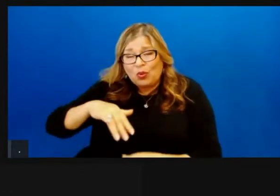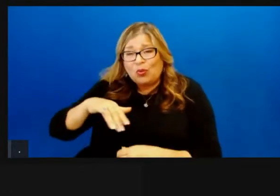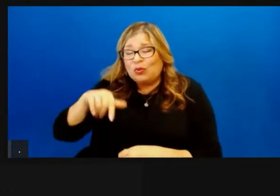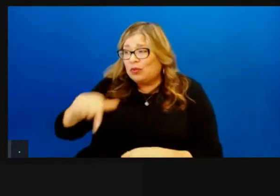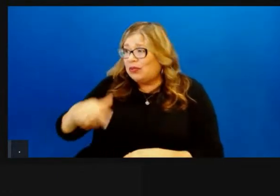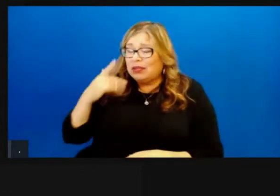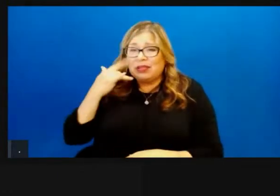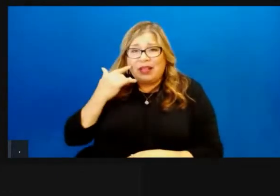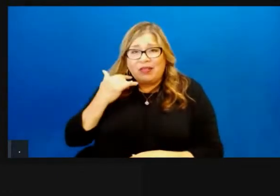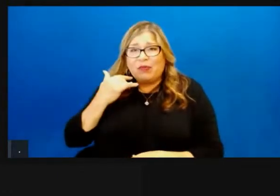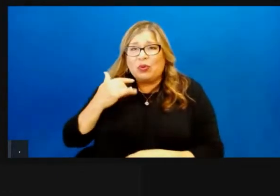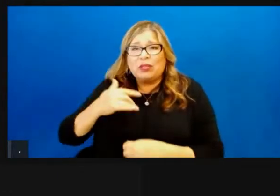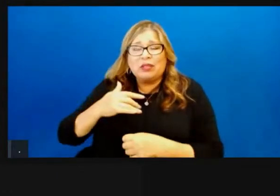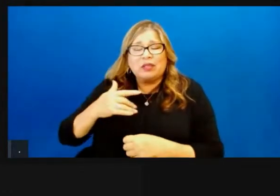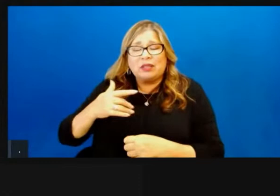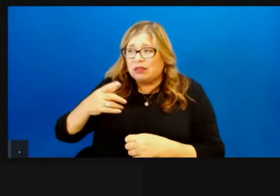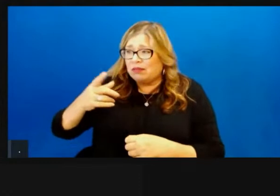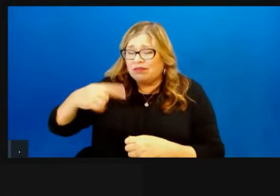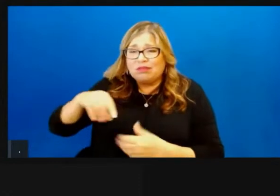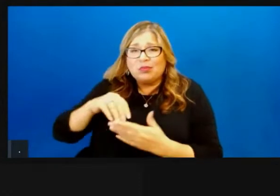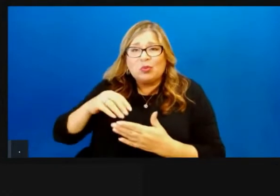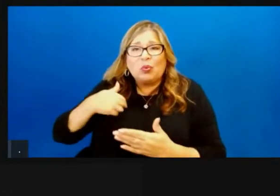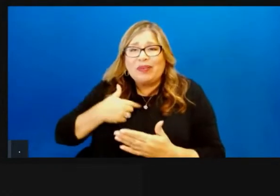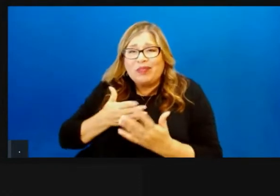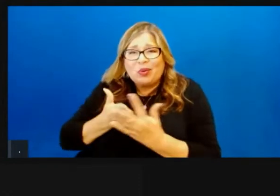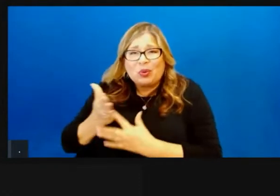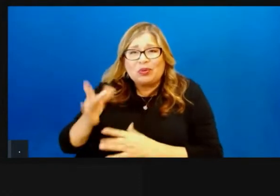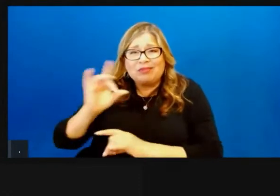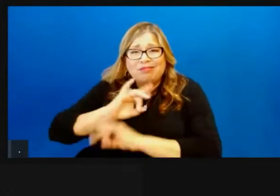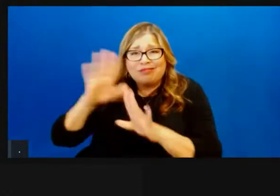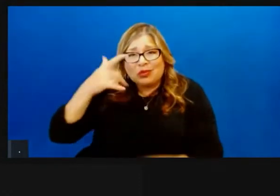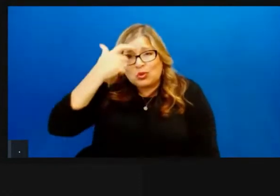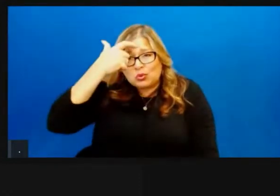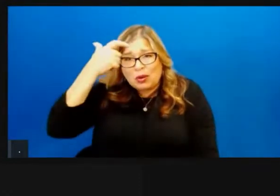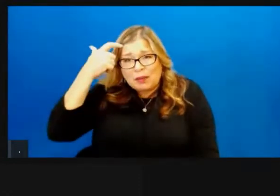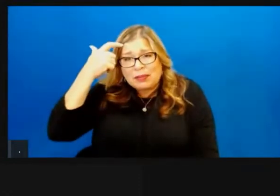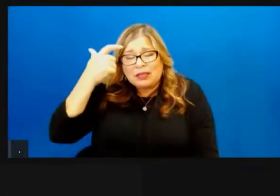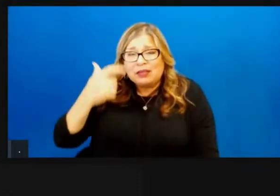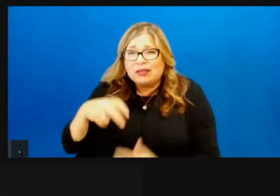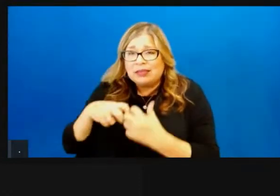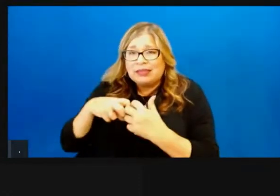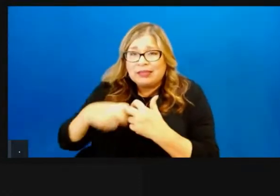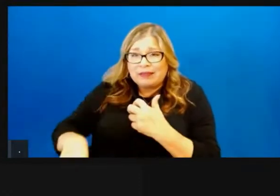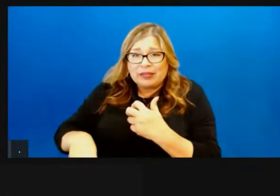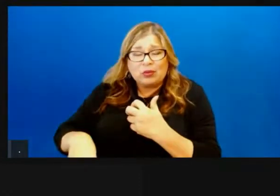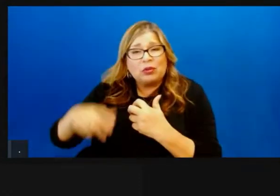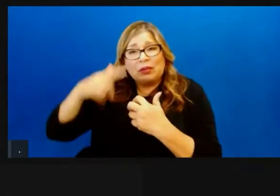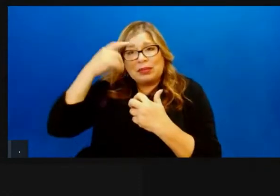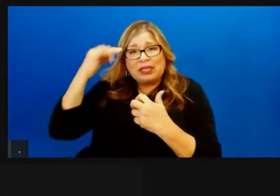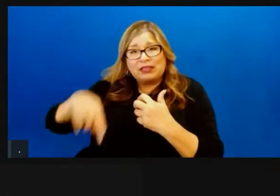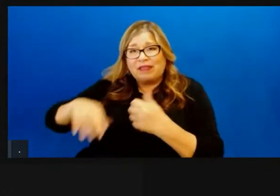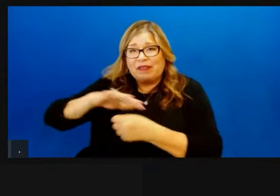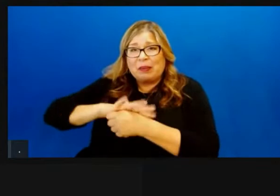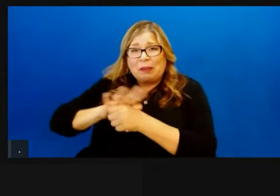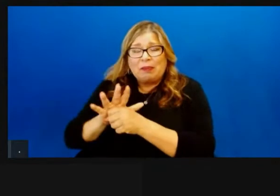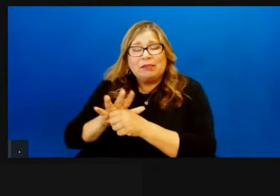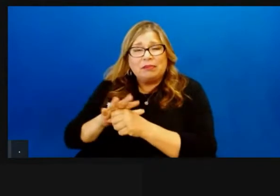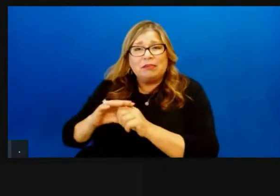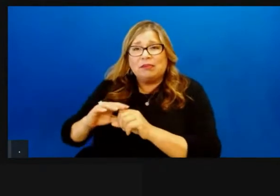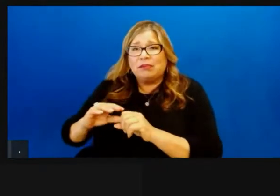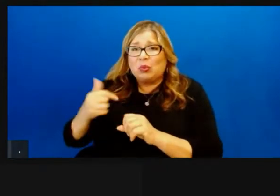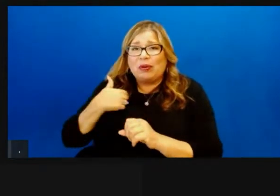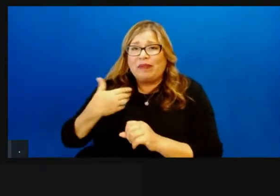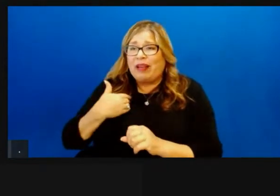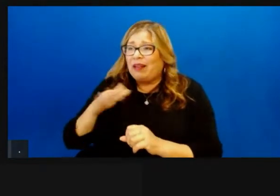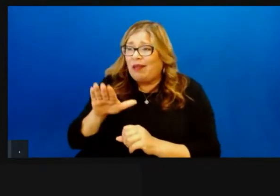deal of difficulty throughout the pandemic, loss. We started this conversation